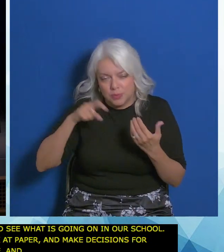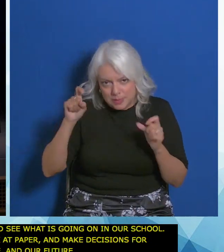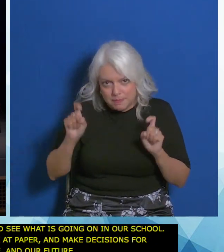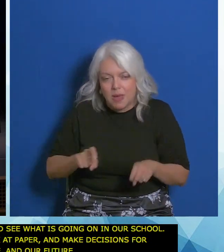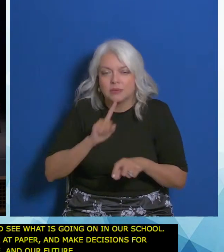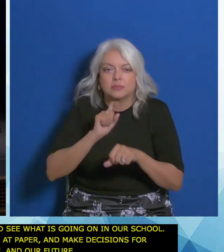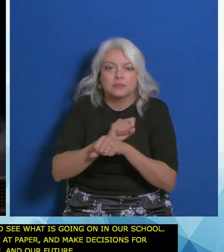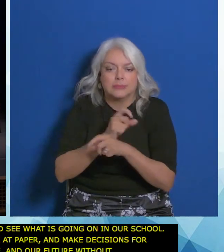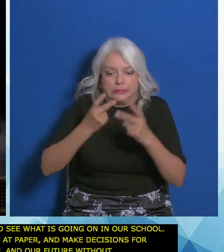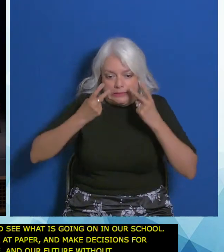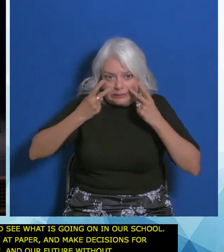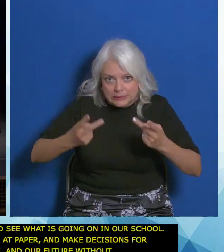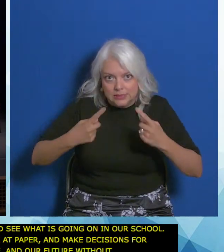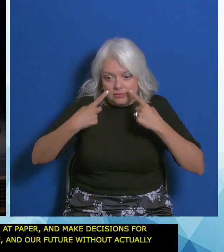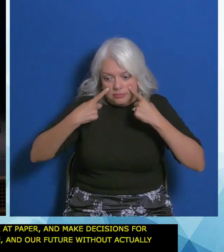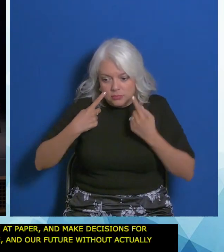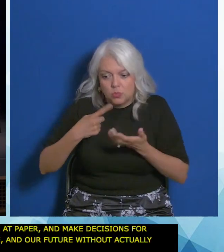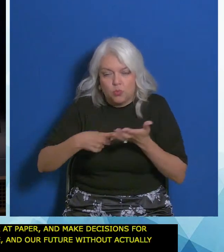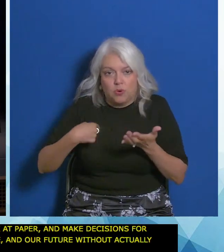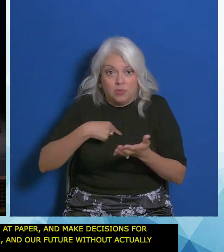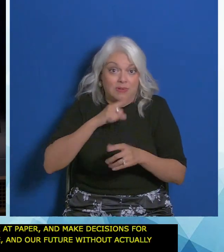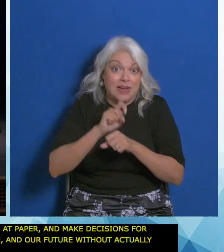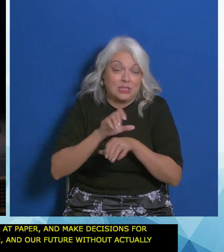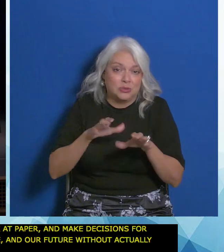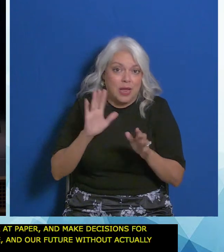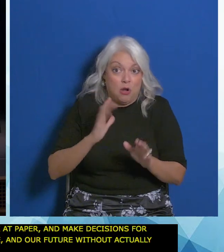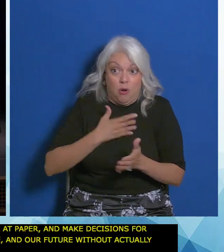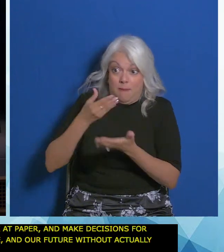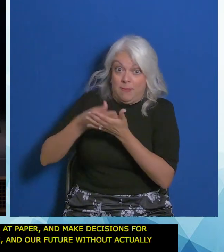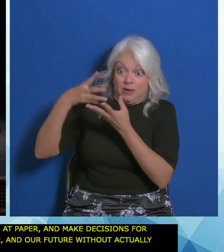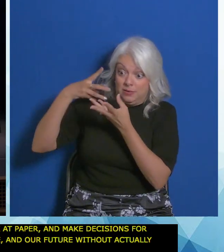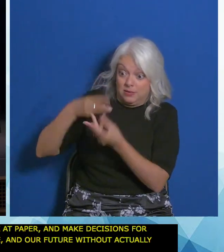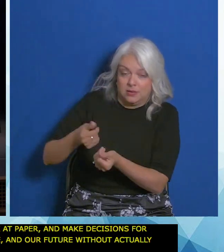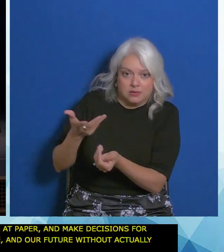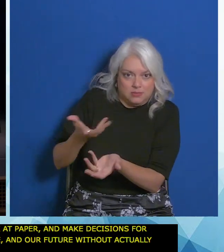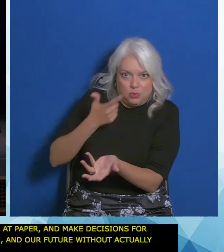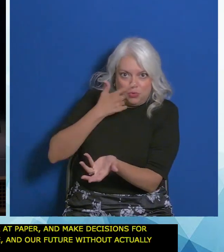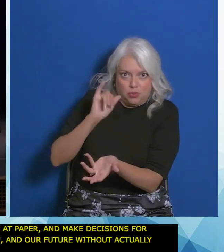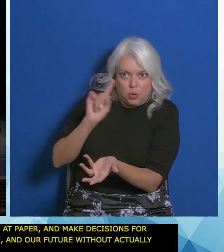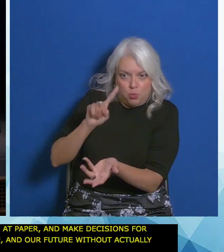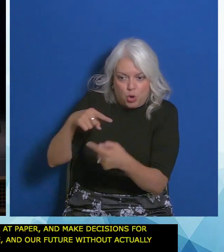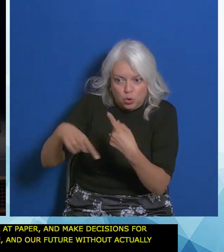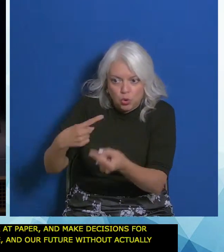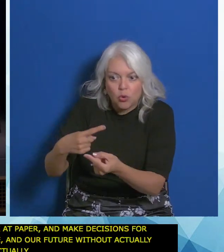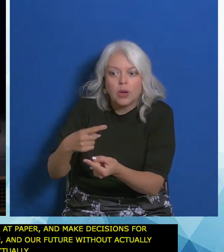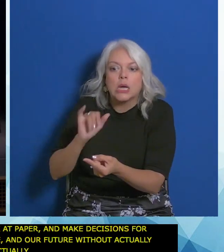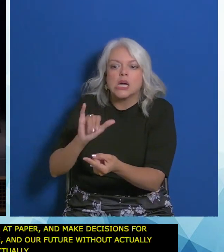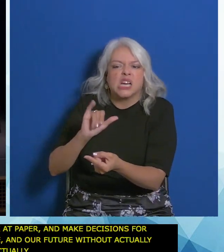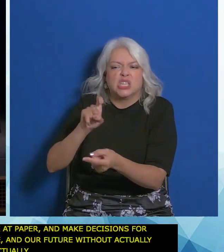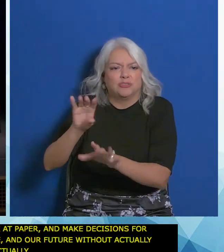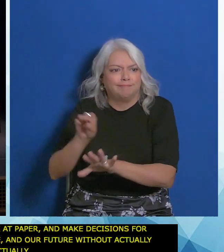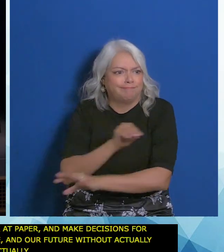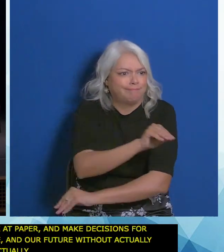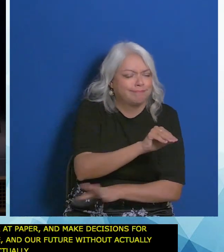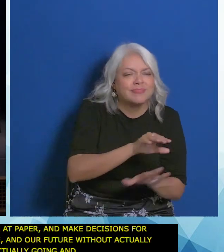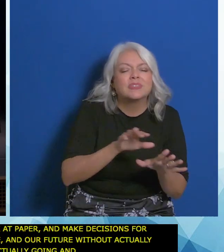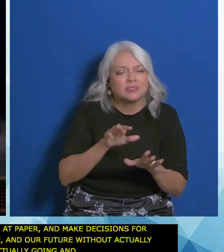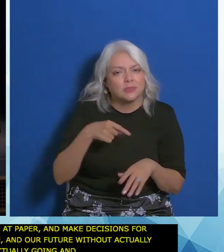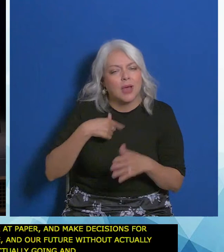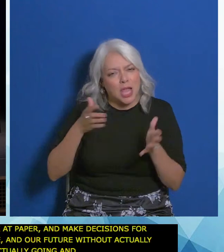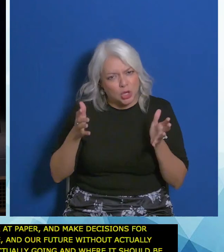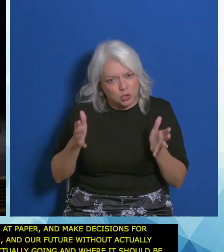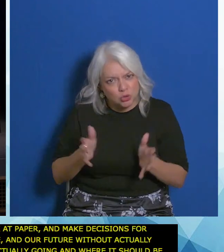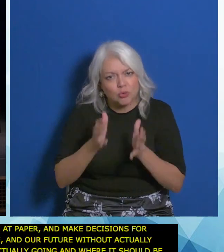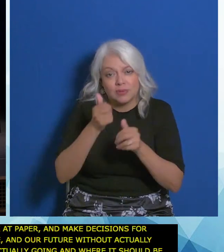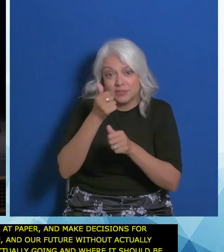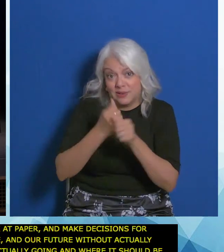actually seeing what we're actually doing and where our money's actually going and where it should be going and where it shouldn't be going. So I'd really